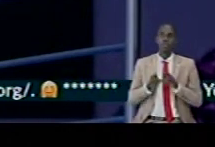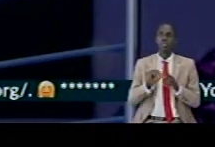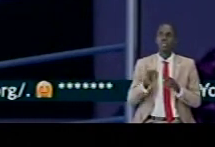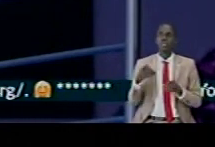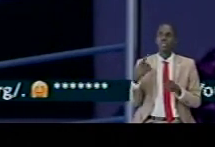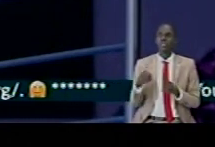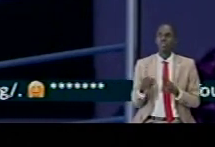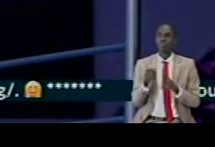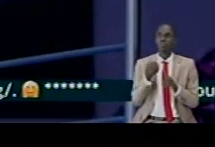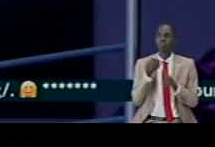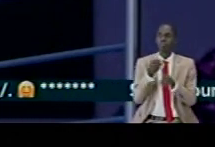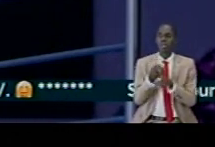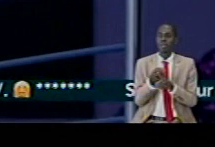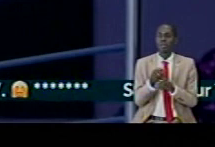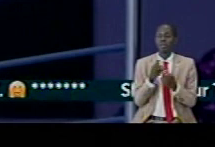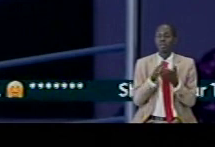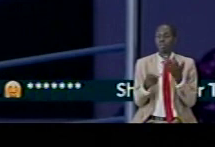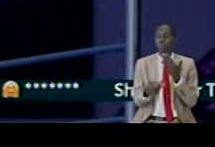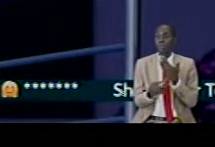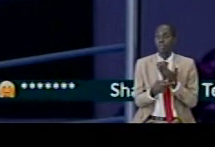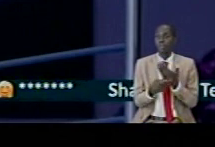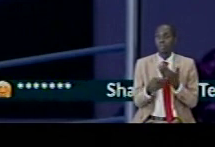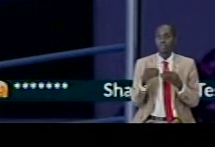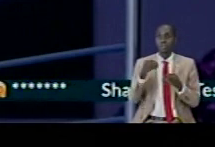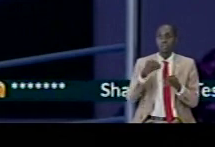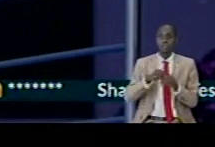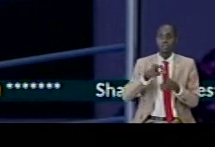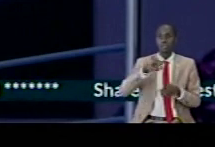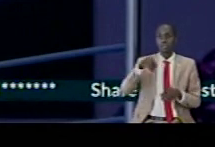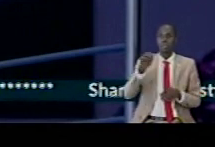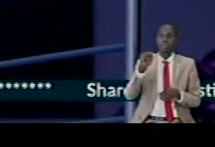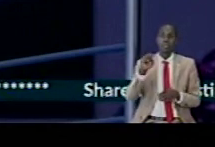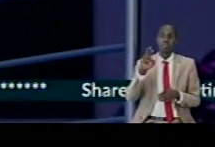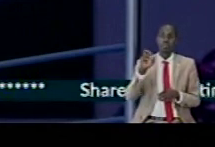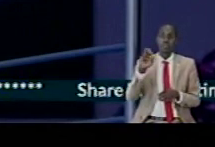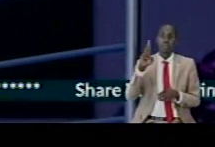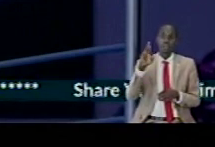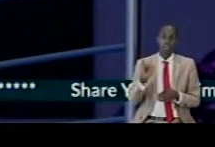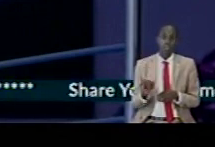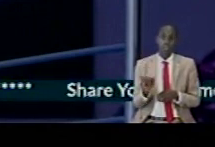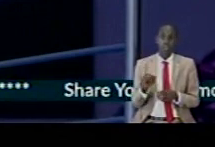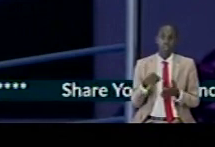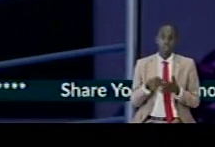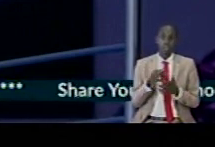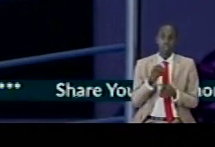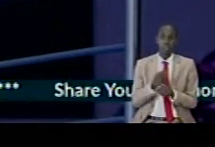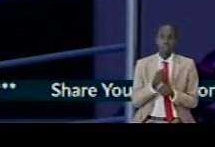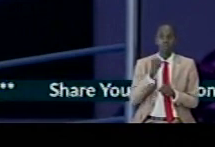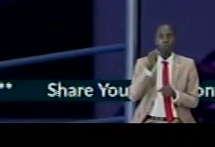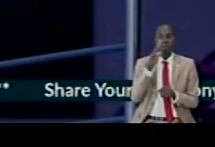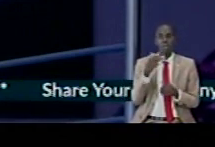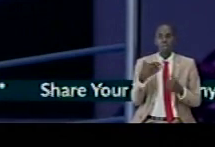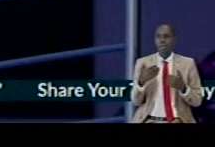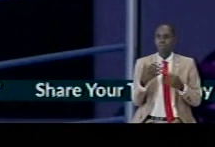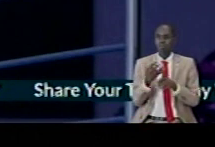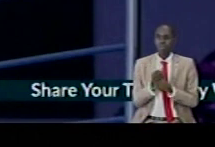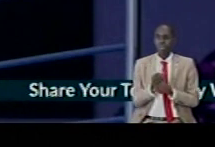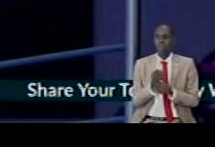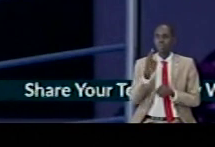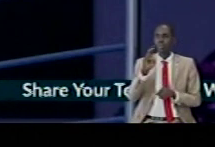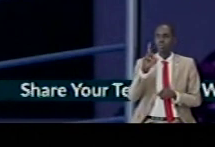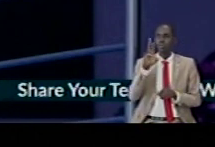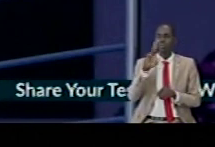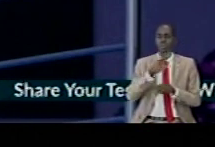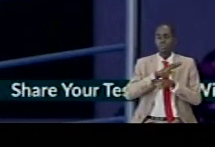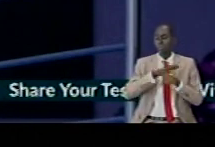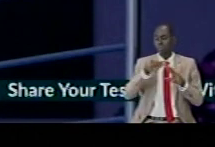program, January edition, so I was having ulcer. I don't know where the ulcer started. I could not